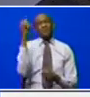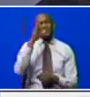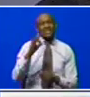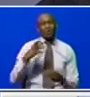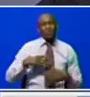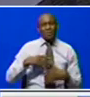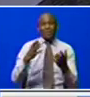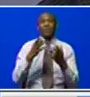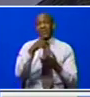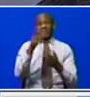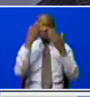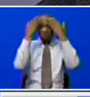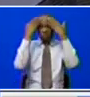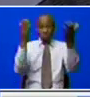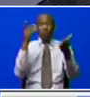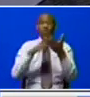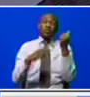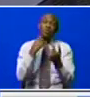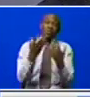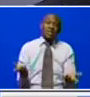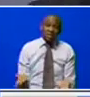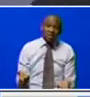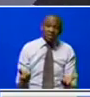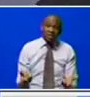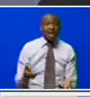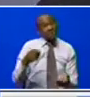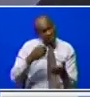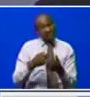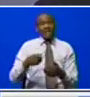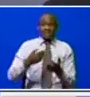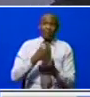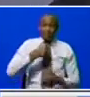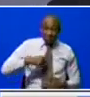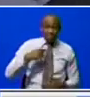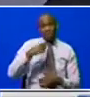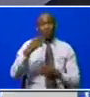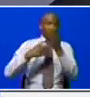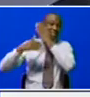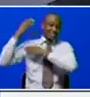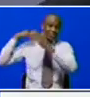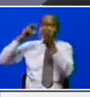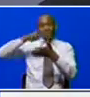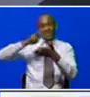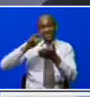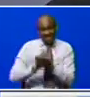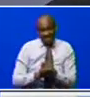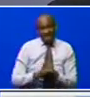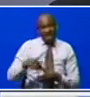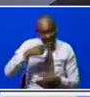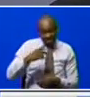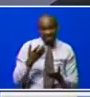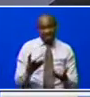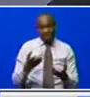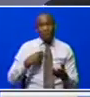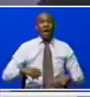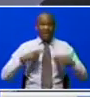of your audience who has no idea what you're talking about. Yeah. And some of us have to go to history, to read history. We were alive, but